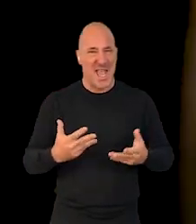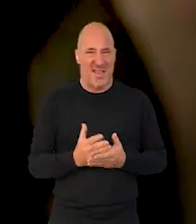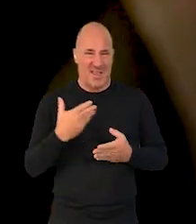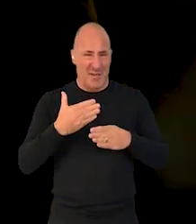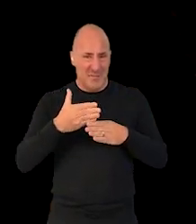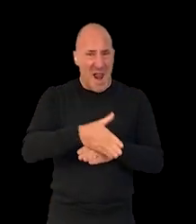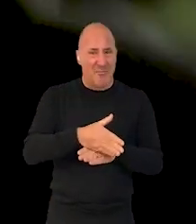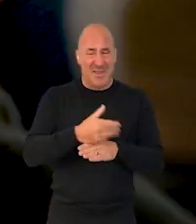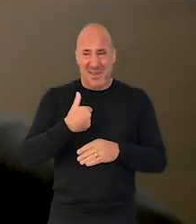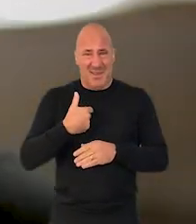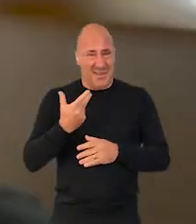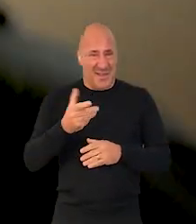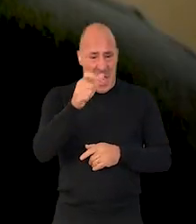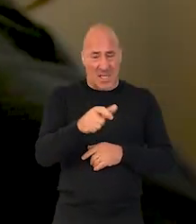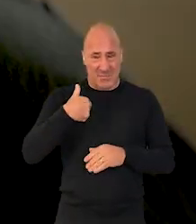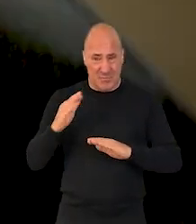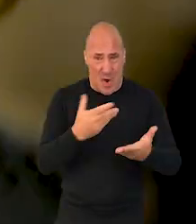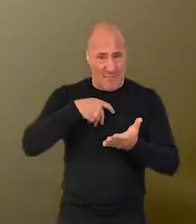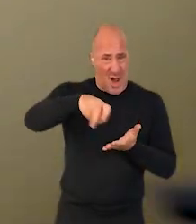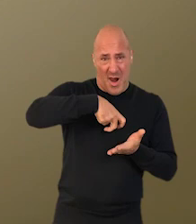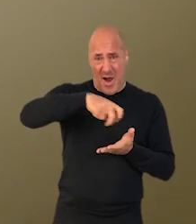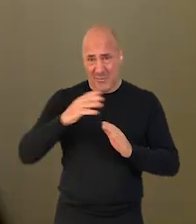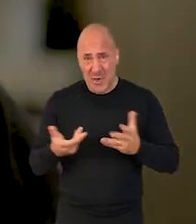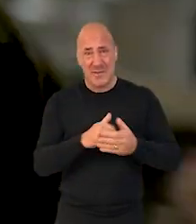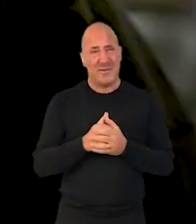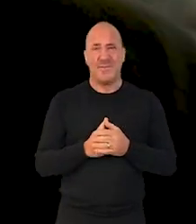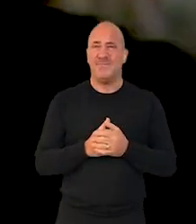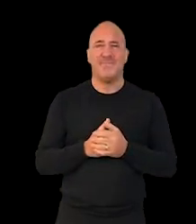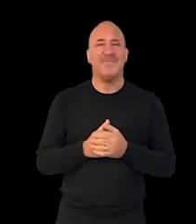Today, I've been on my feet, serving customers.